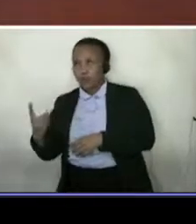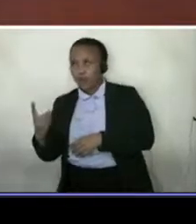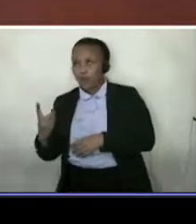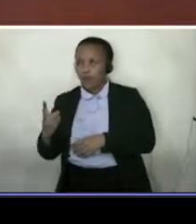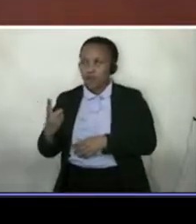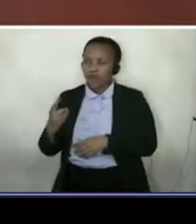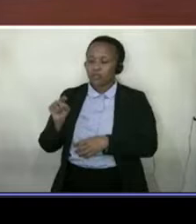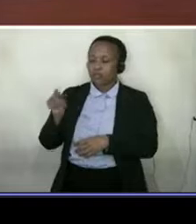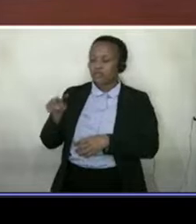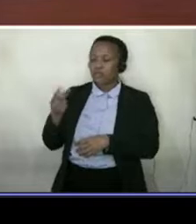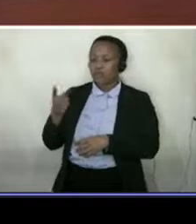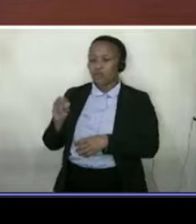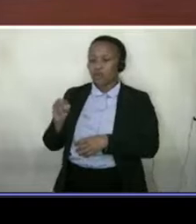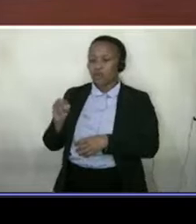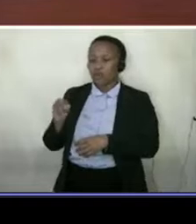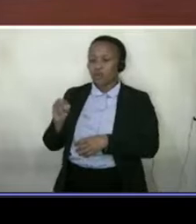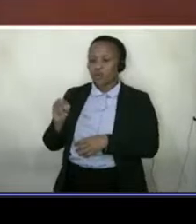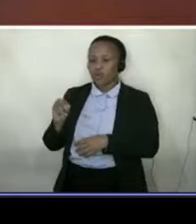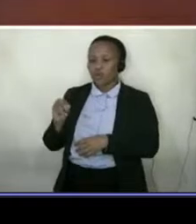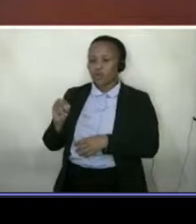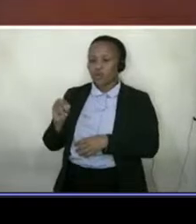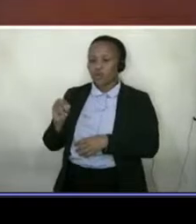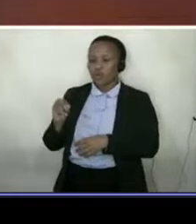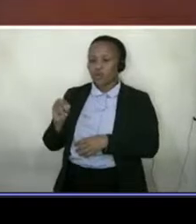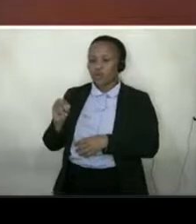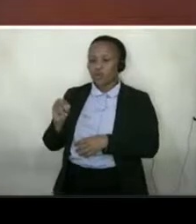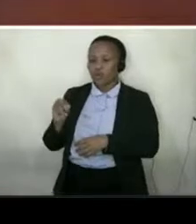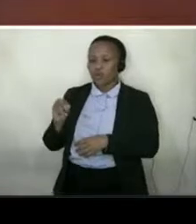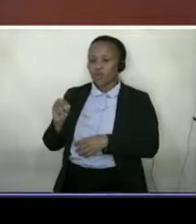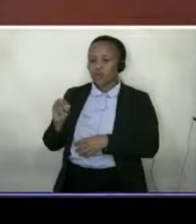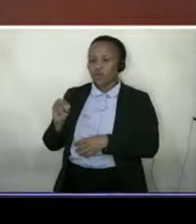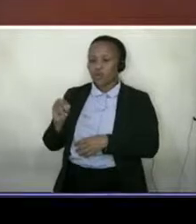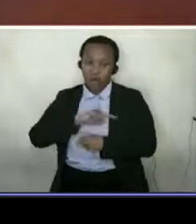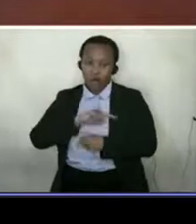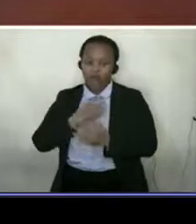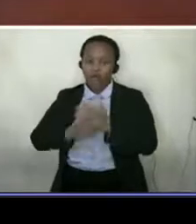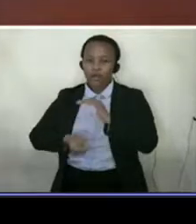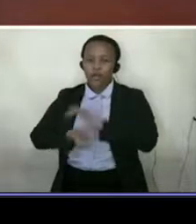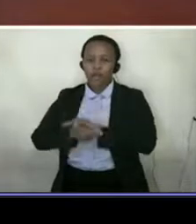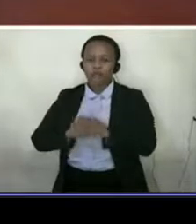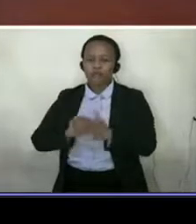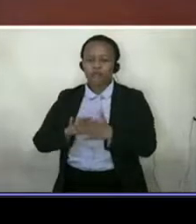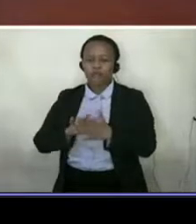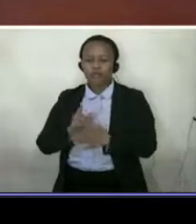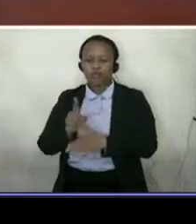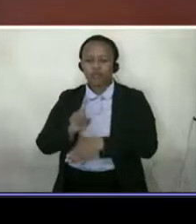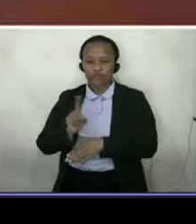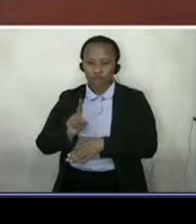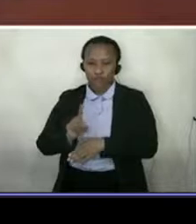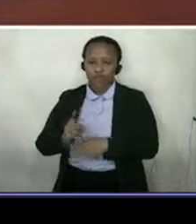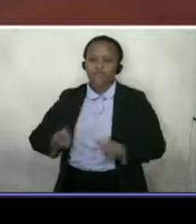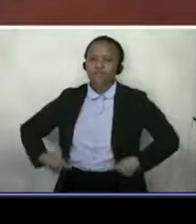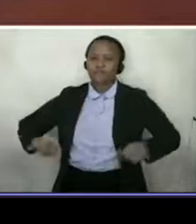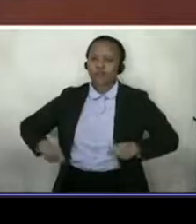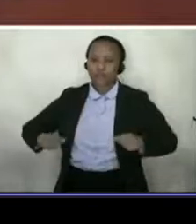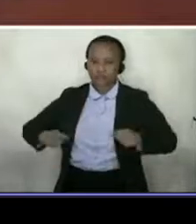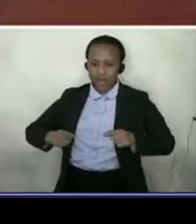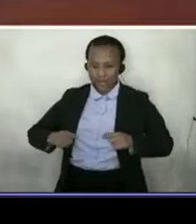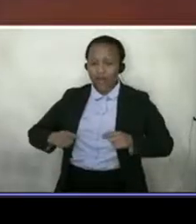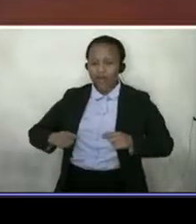2020-21 financial year due to overspending on Program 6. Honorable members of the opposition bench, on